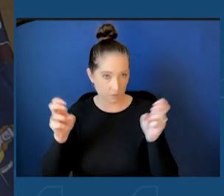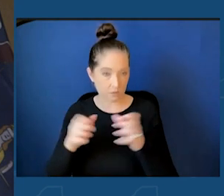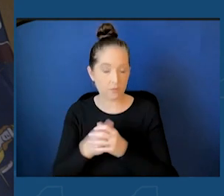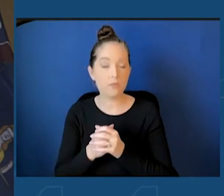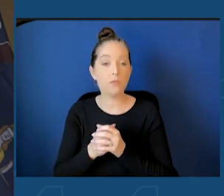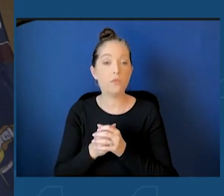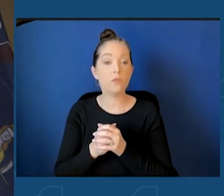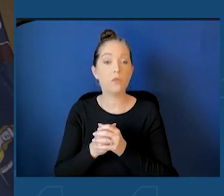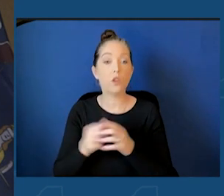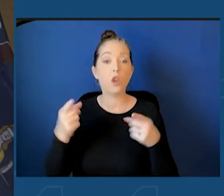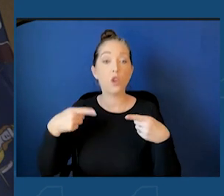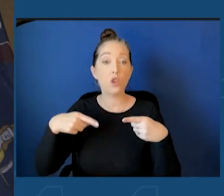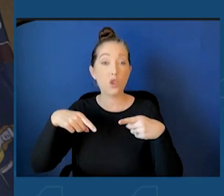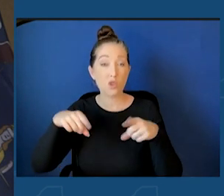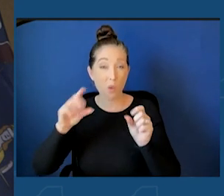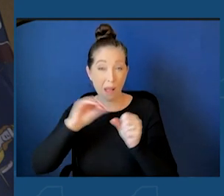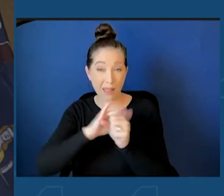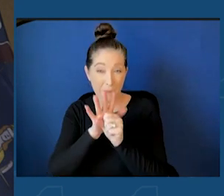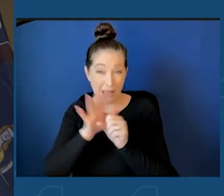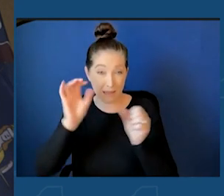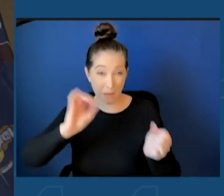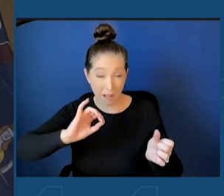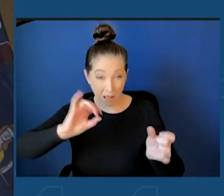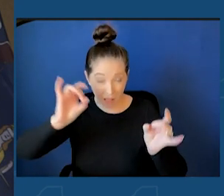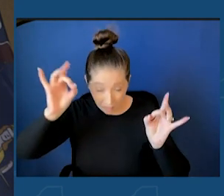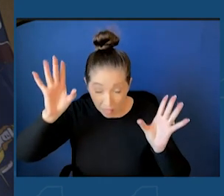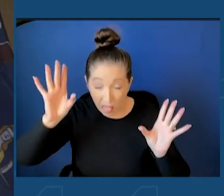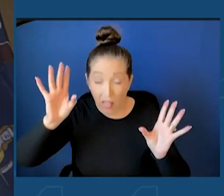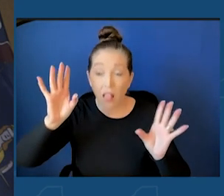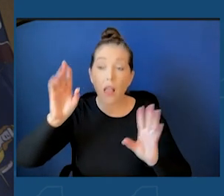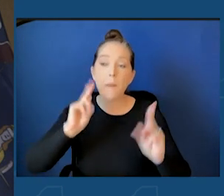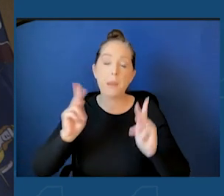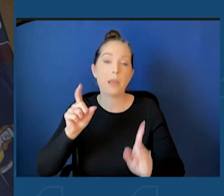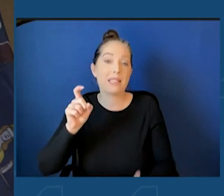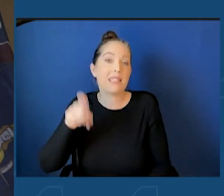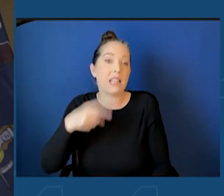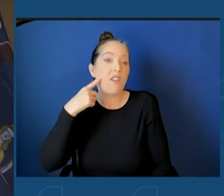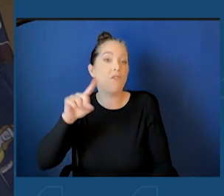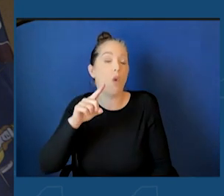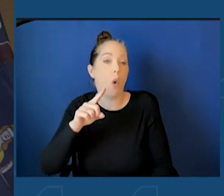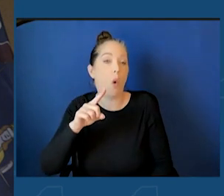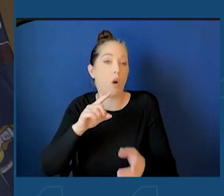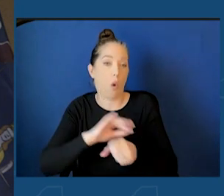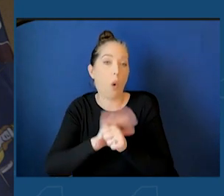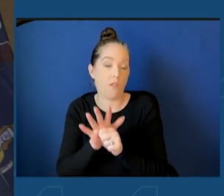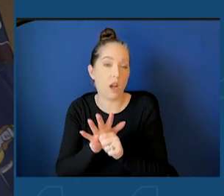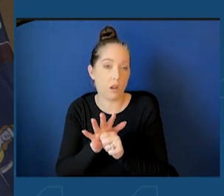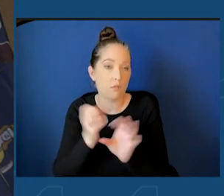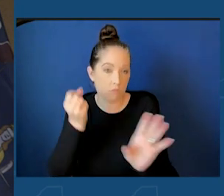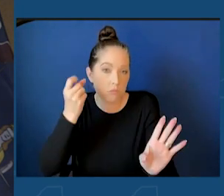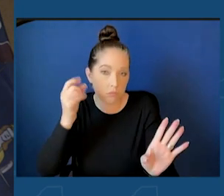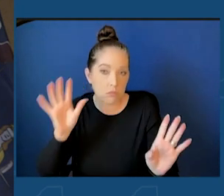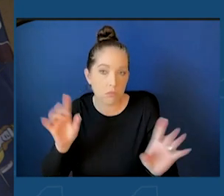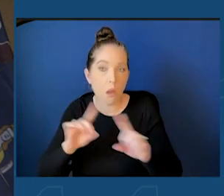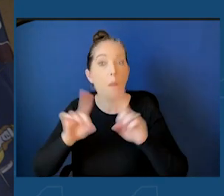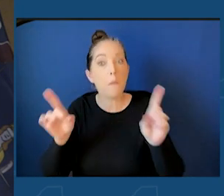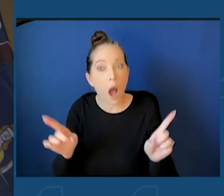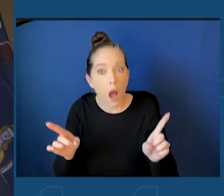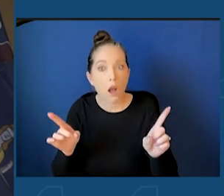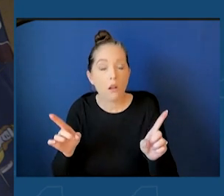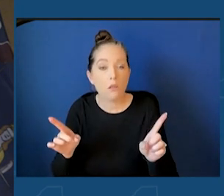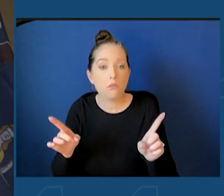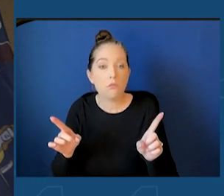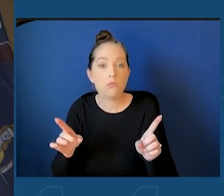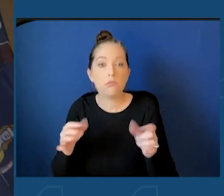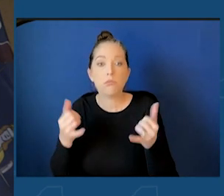were needed for COVID, understand that, but they weren't brought back online when we stopped needing the beds. And we